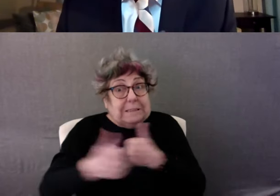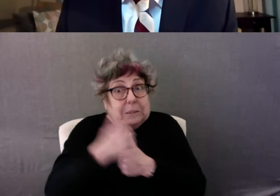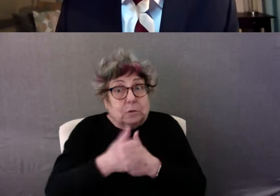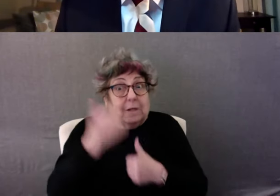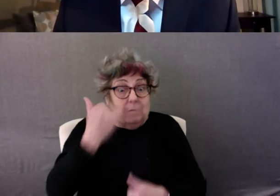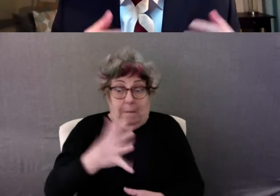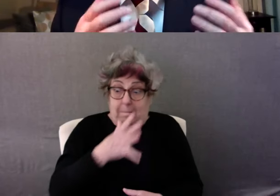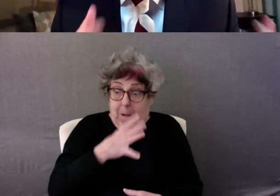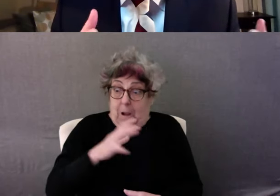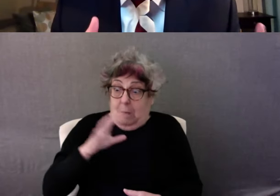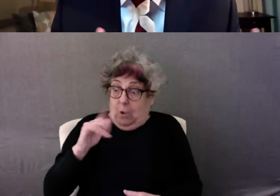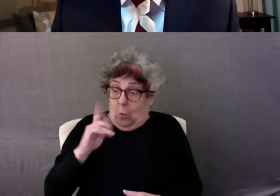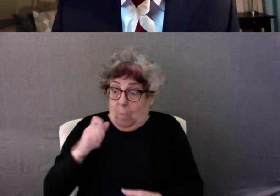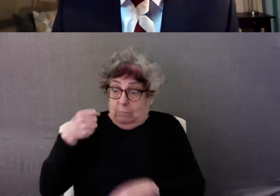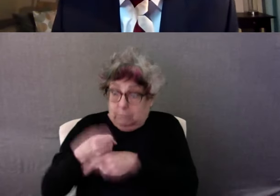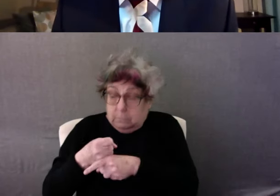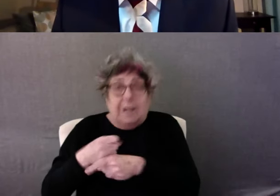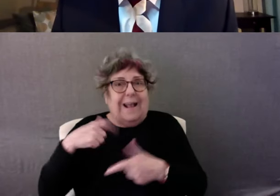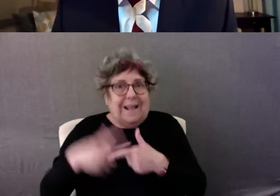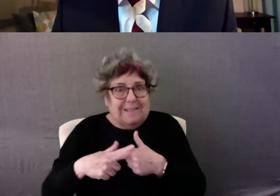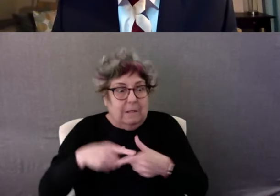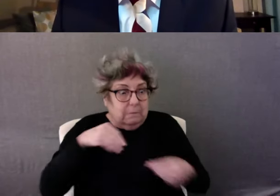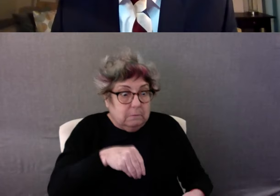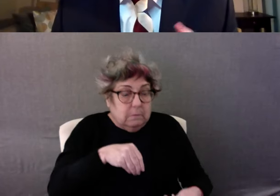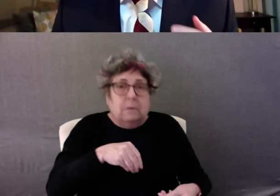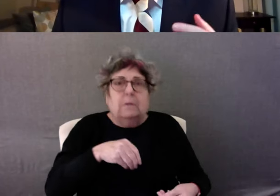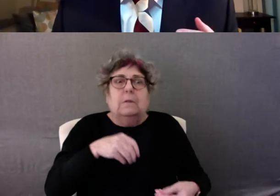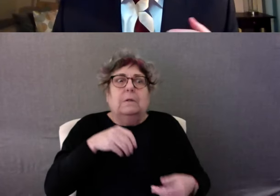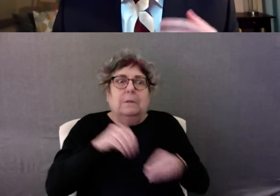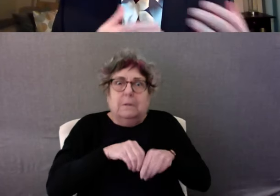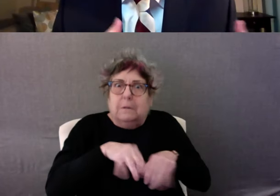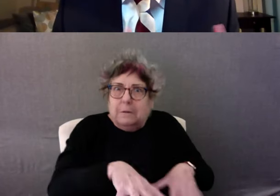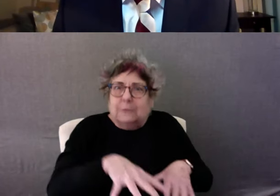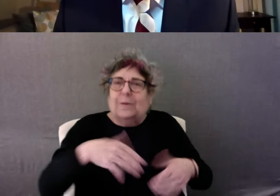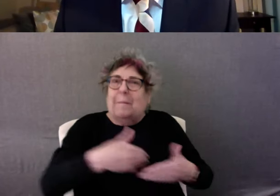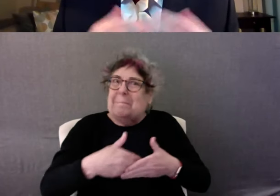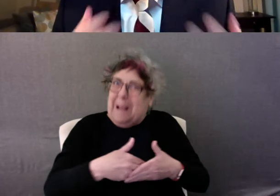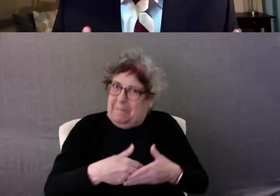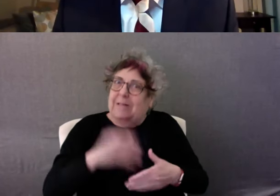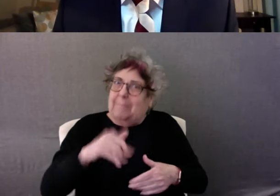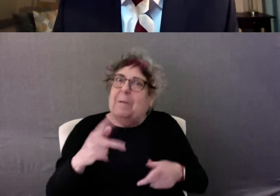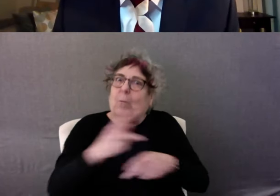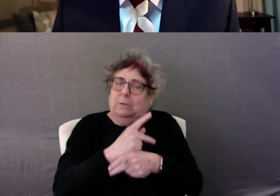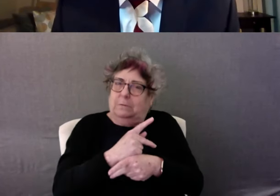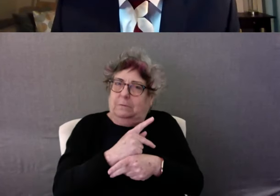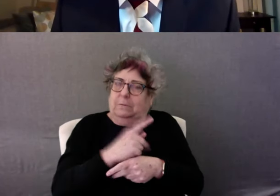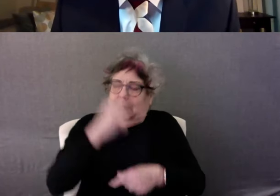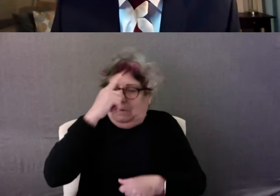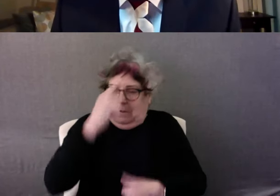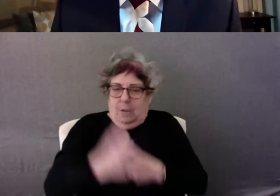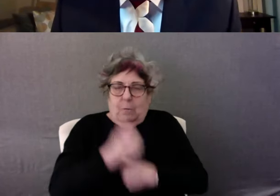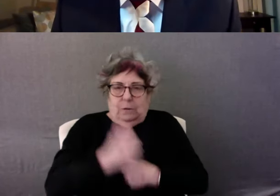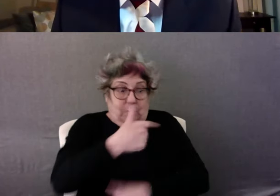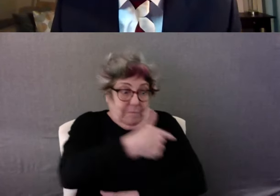she has a nursing baby. So we think the risks of the vaccination are much lower than the risks of getting COVID and getting